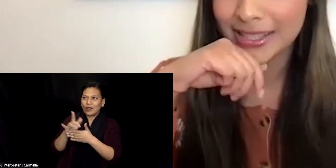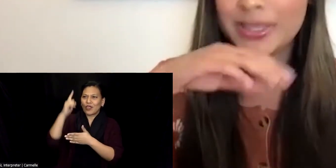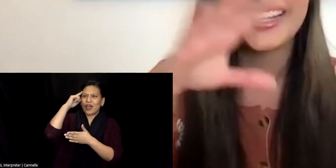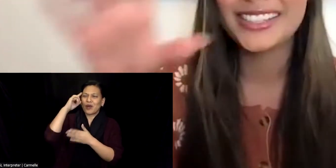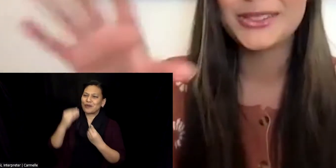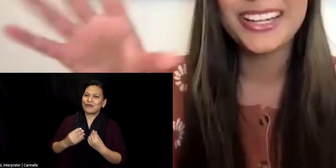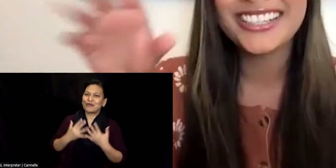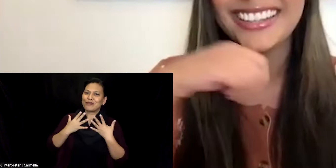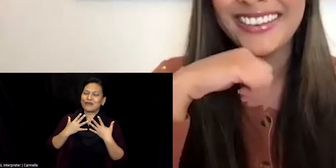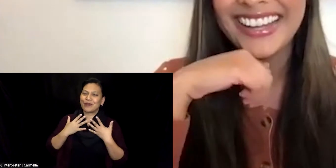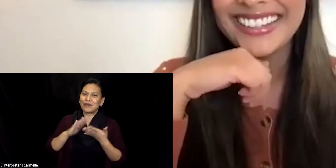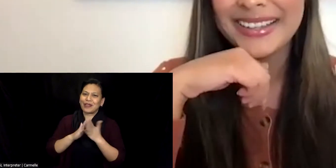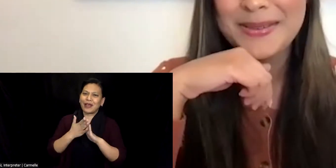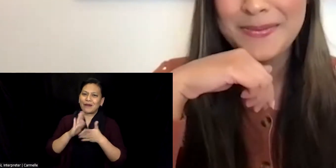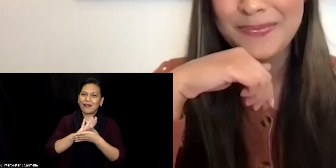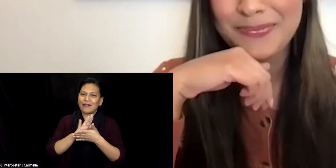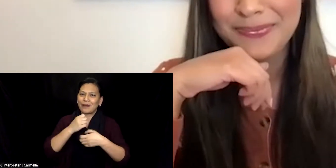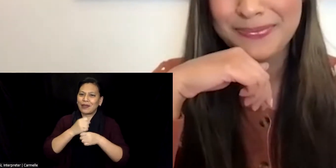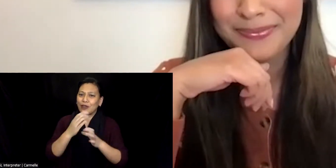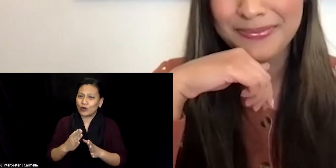make movies? Was that a situation that you had?